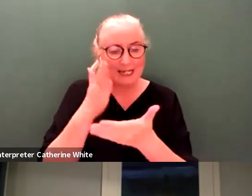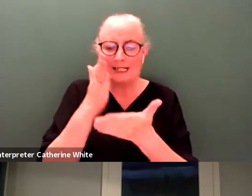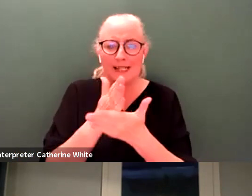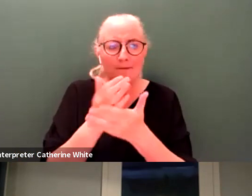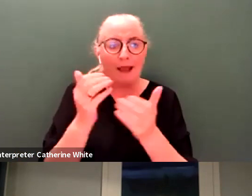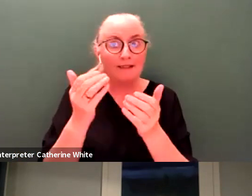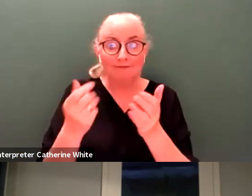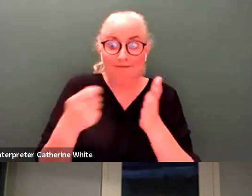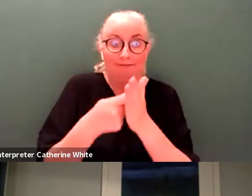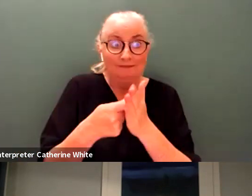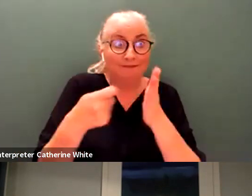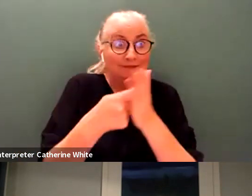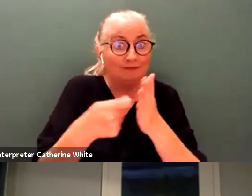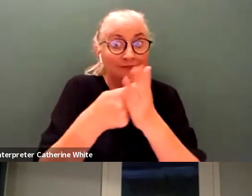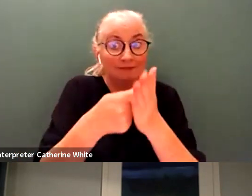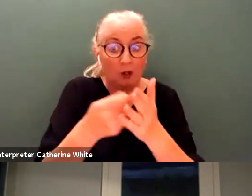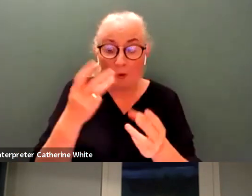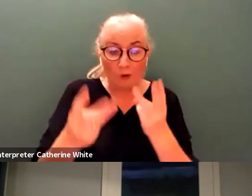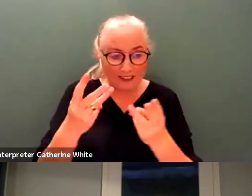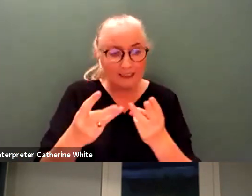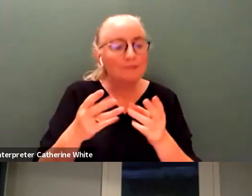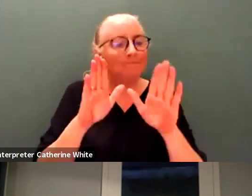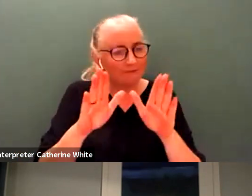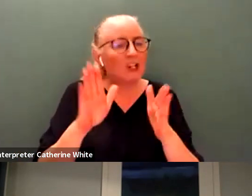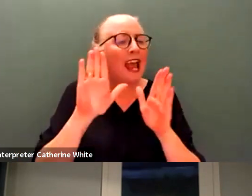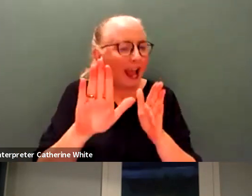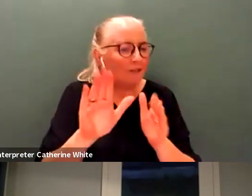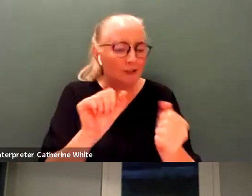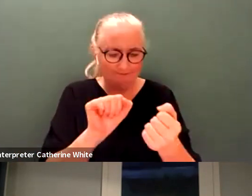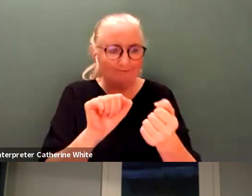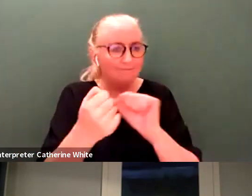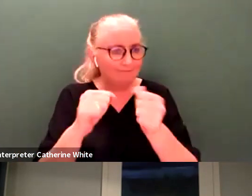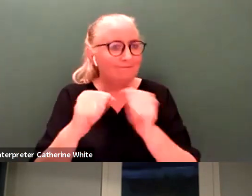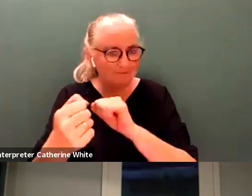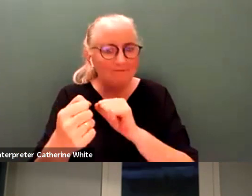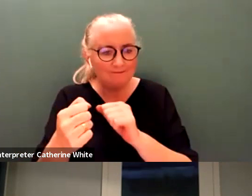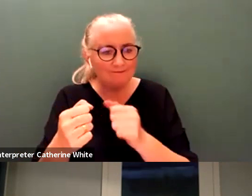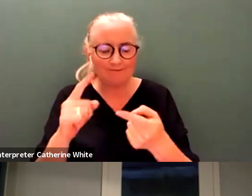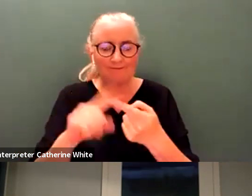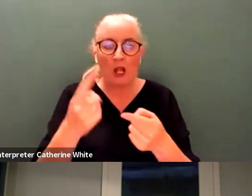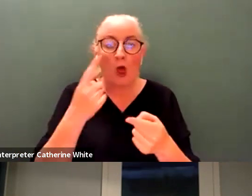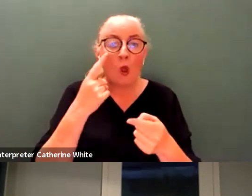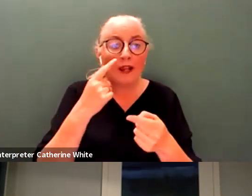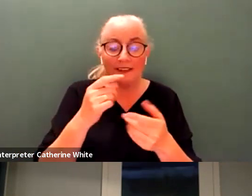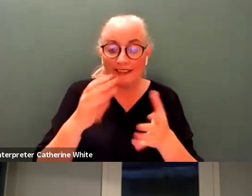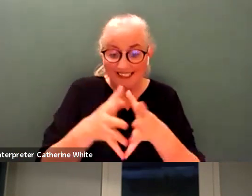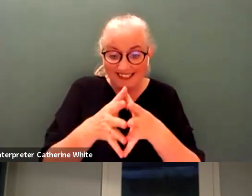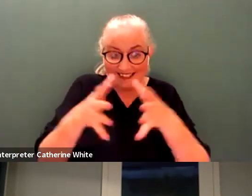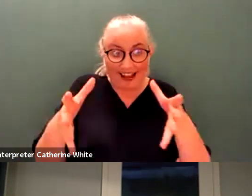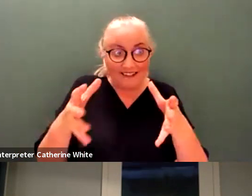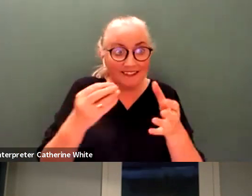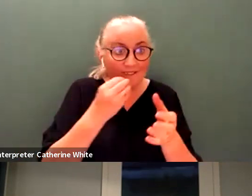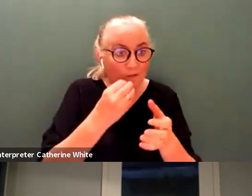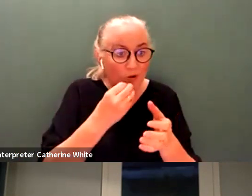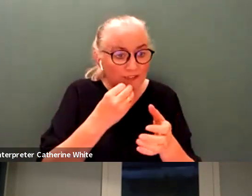further weight gain. So making a few lifestyle changes, looking at portion control, looking at